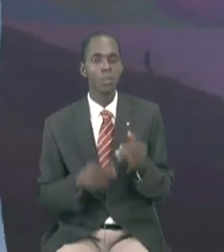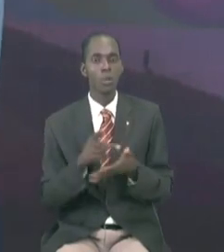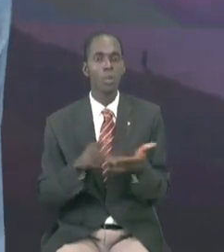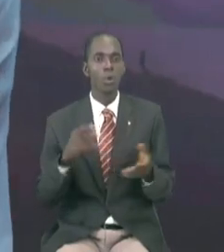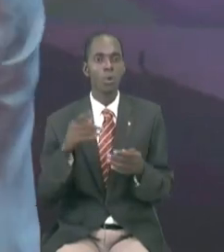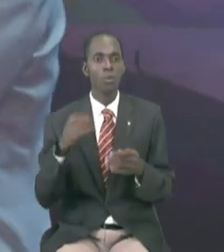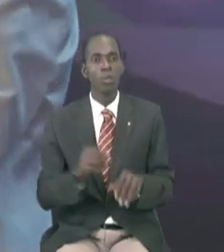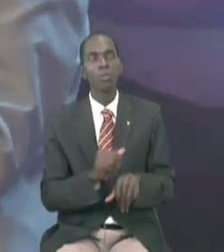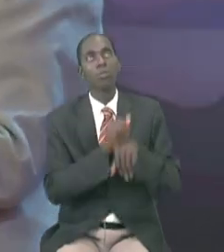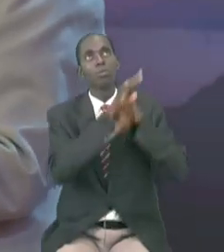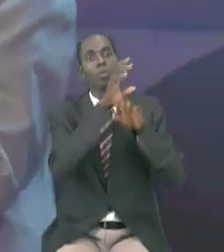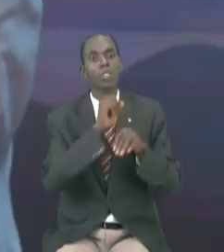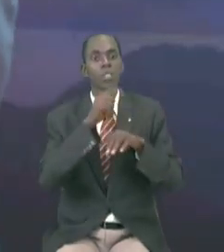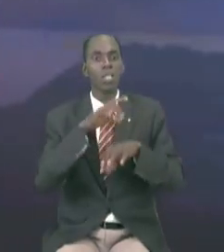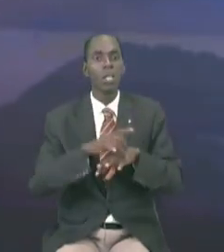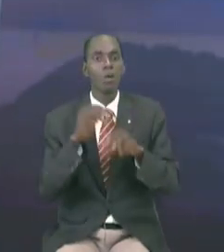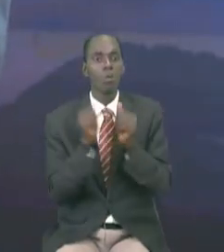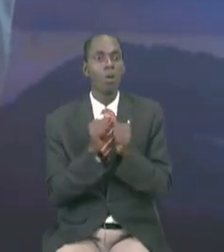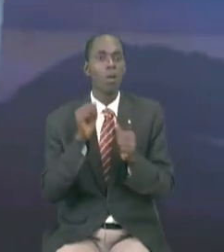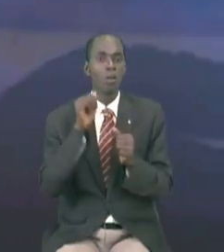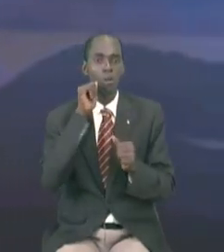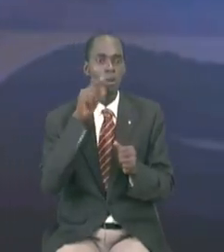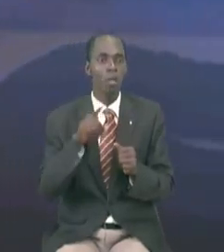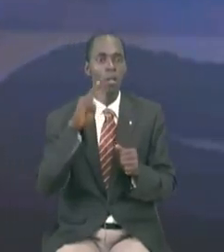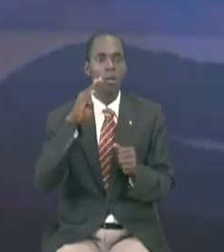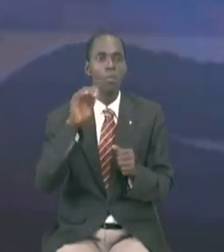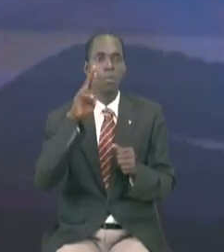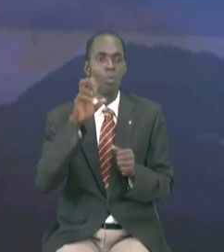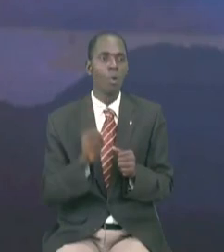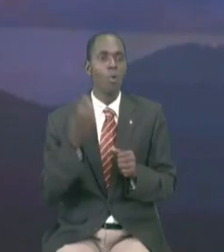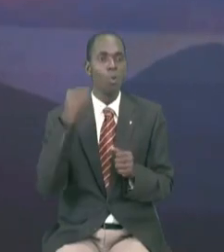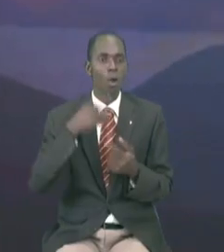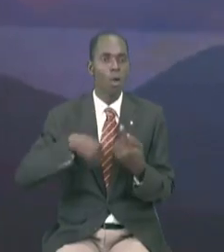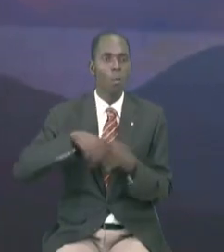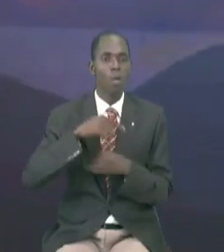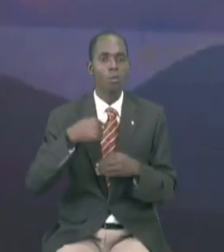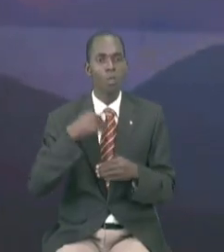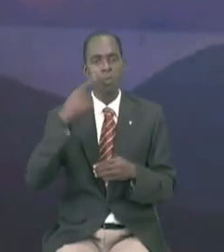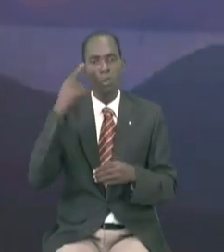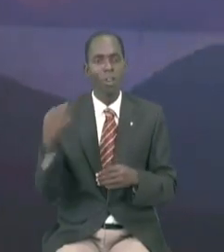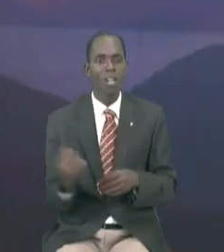me up, brought my life up from corruption, O Lord, my God. And then